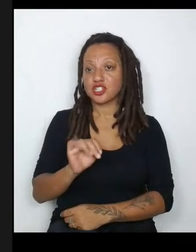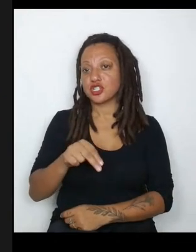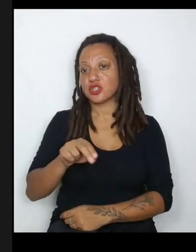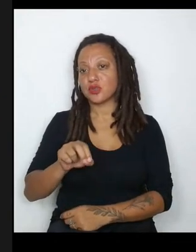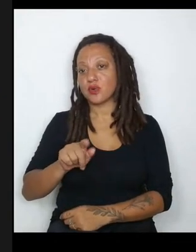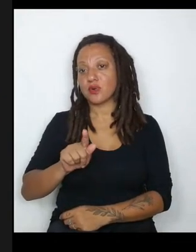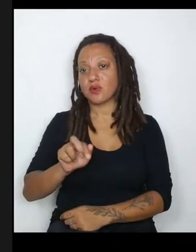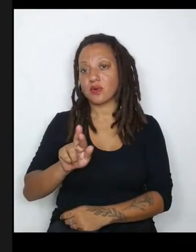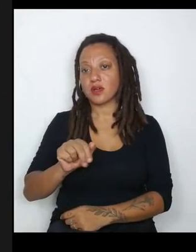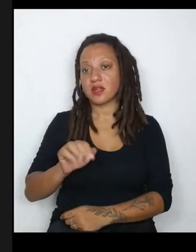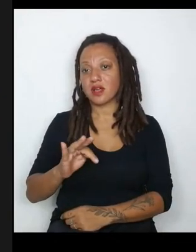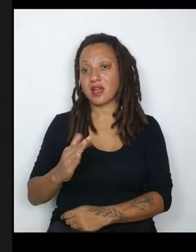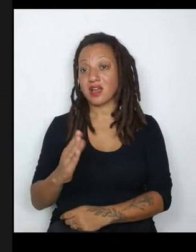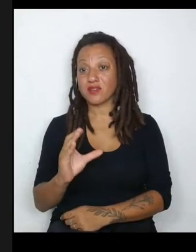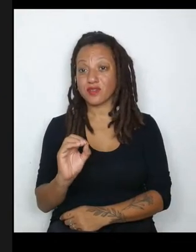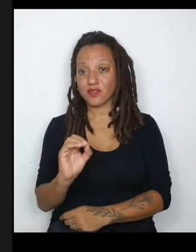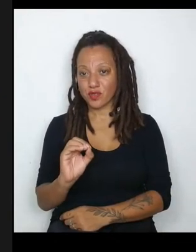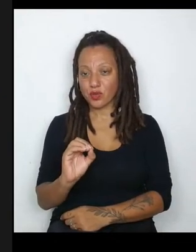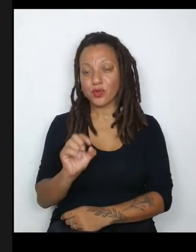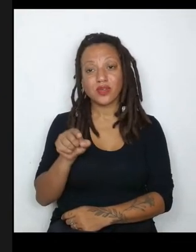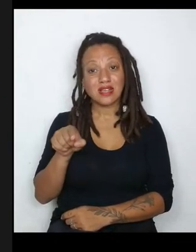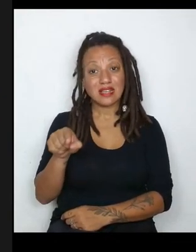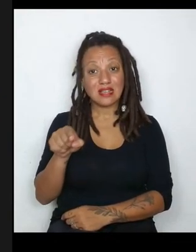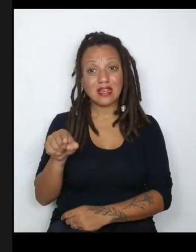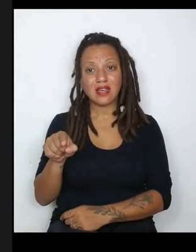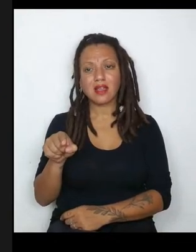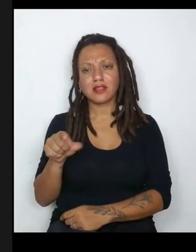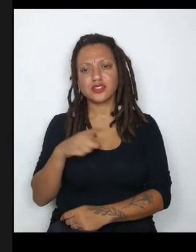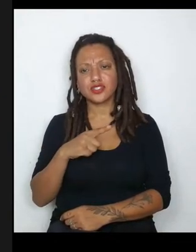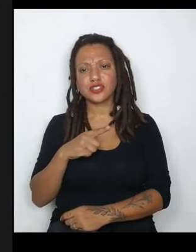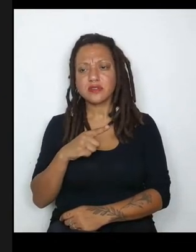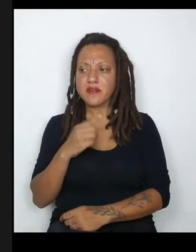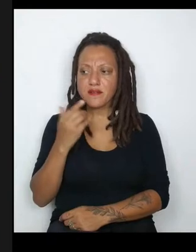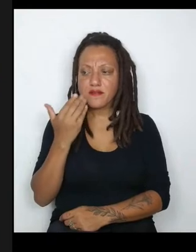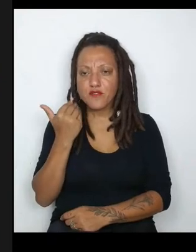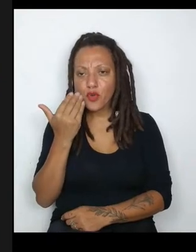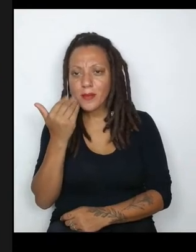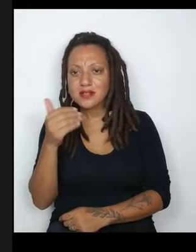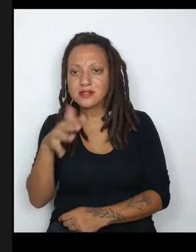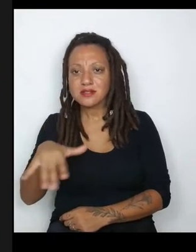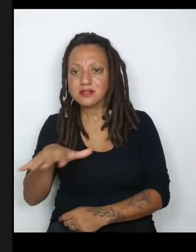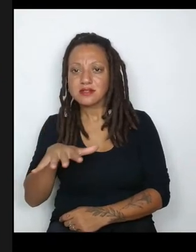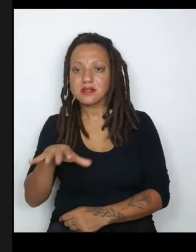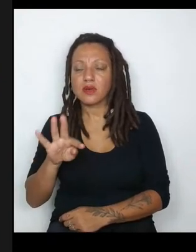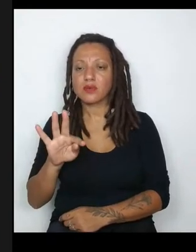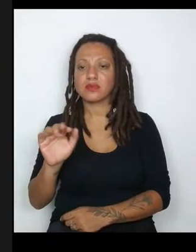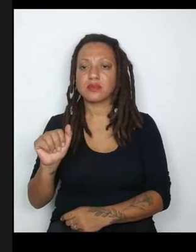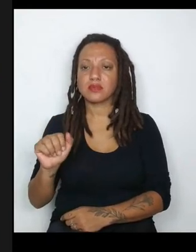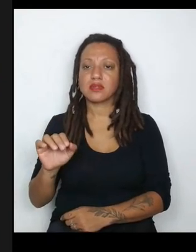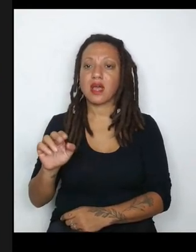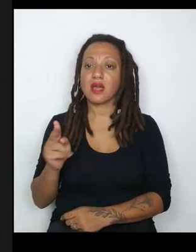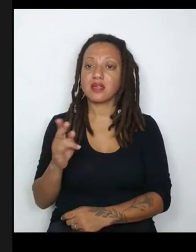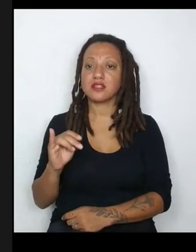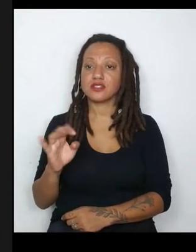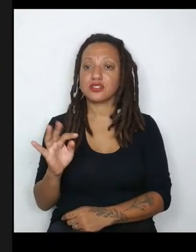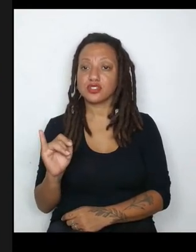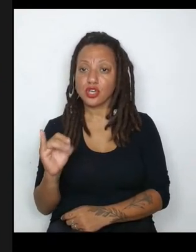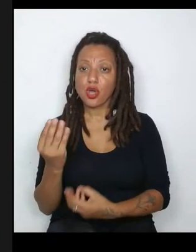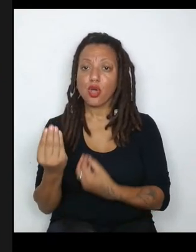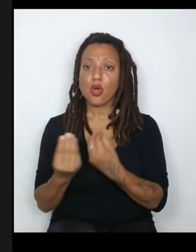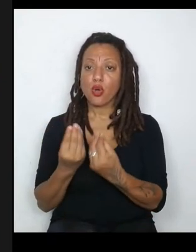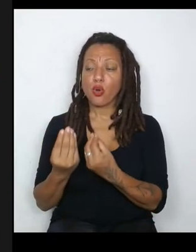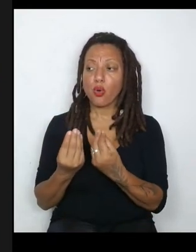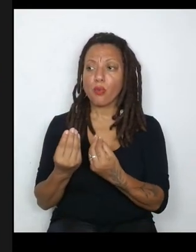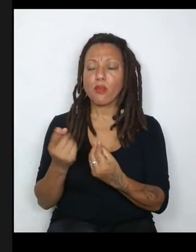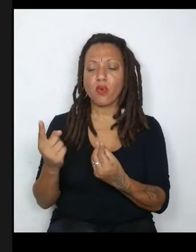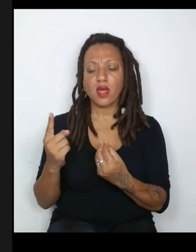perspective and the images that gogan had access to at the time about tahiti challenged the